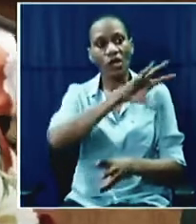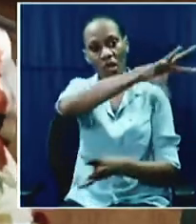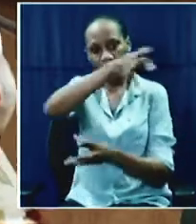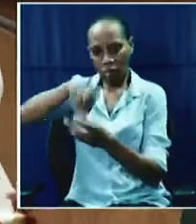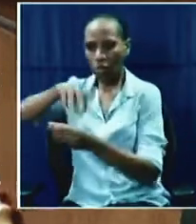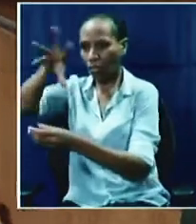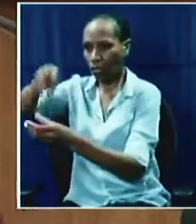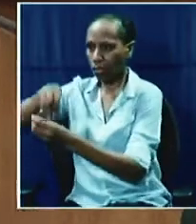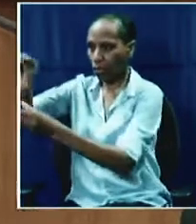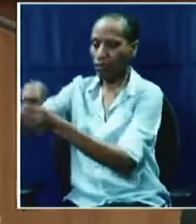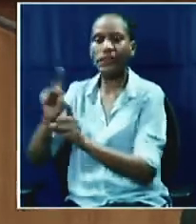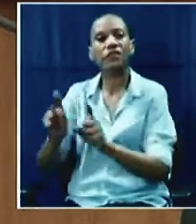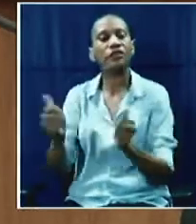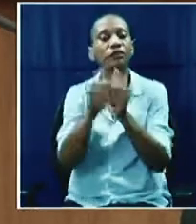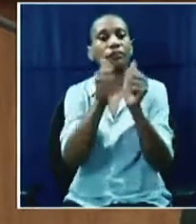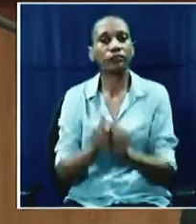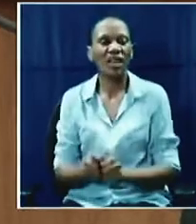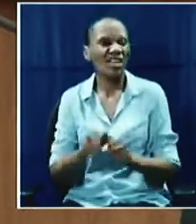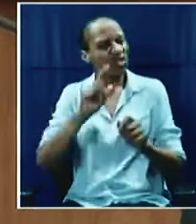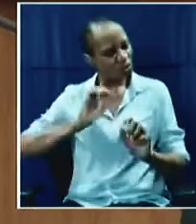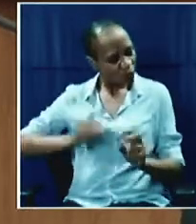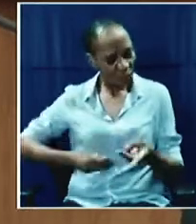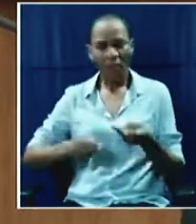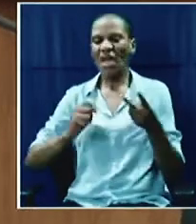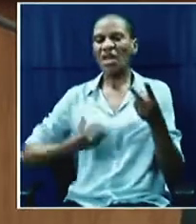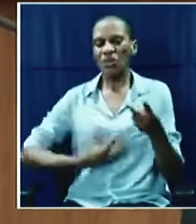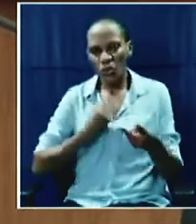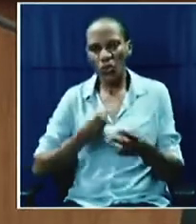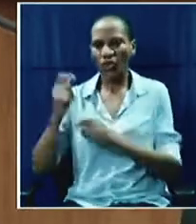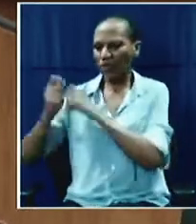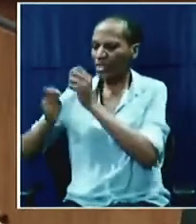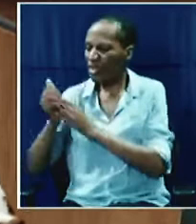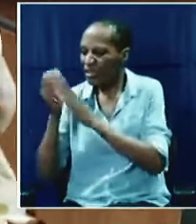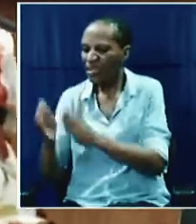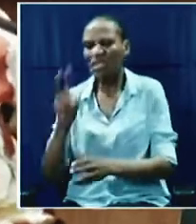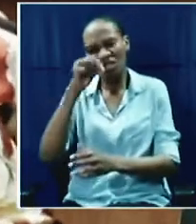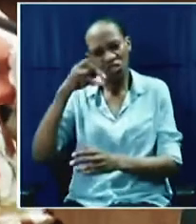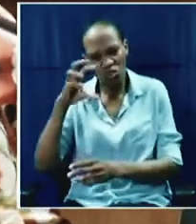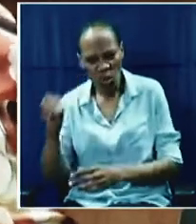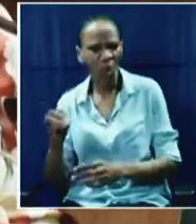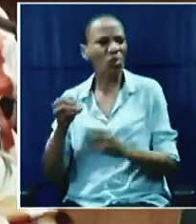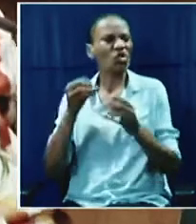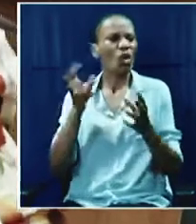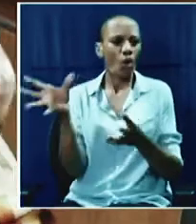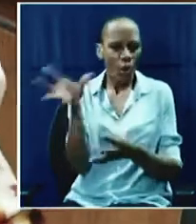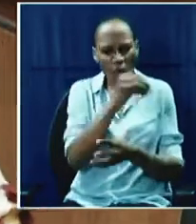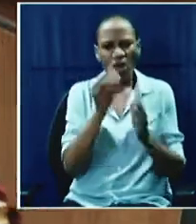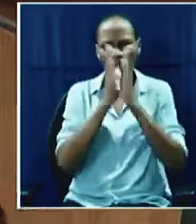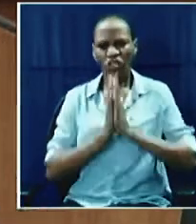stakeholders, like youth, women, traditional leaders, business, NGOs, religious leaders, and so